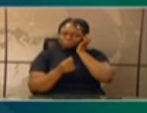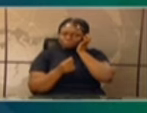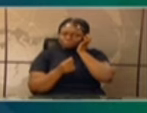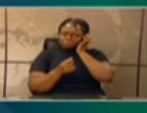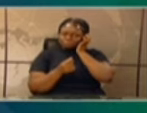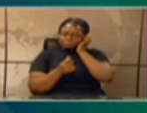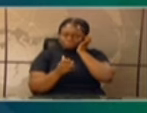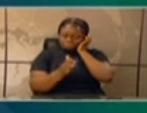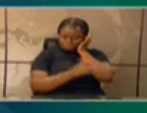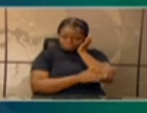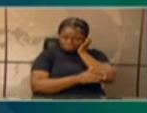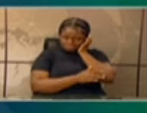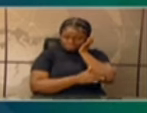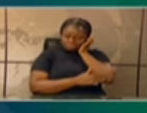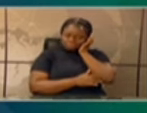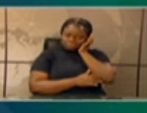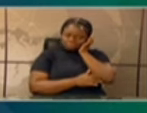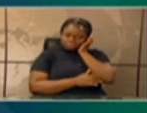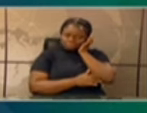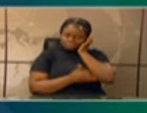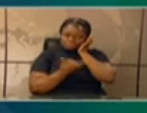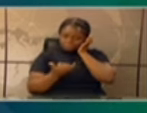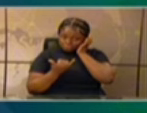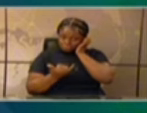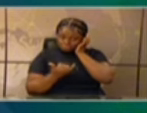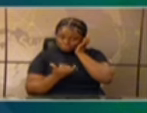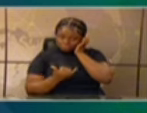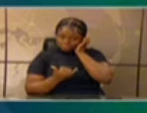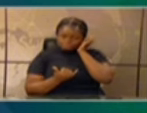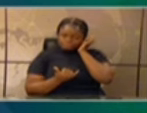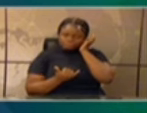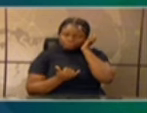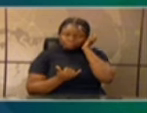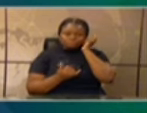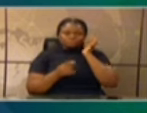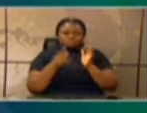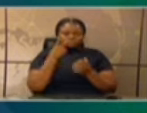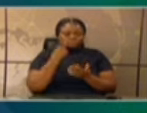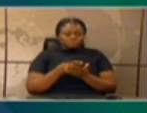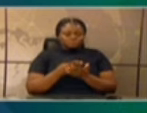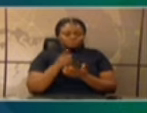TFM no son to change. Now, what will Sika?